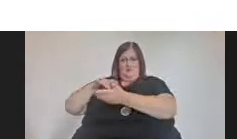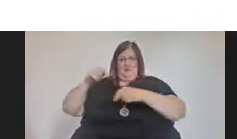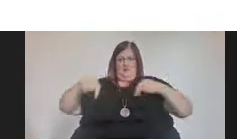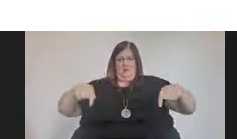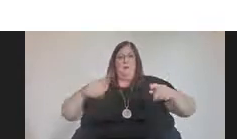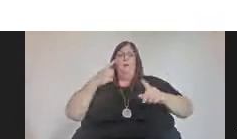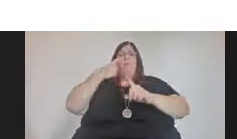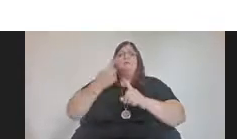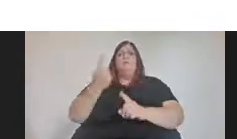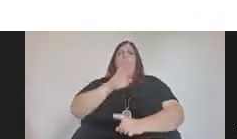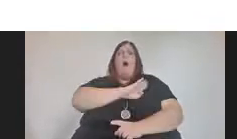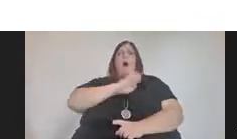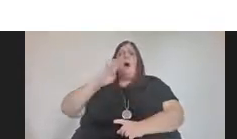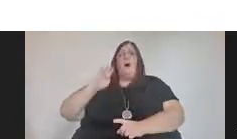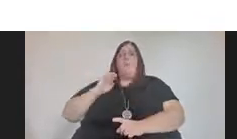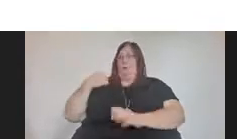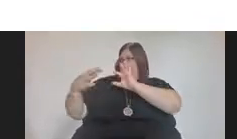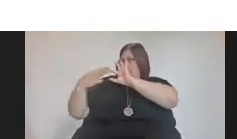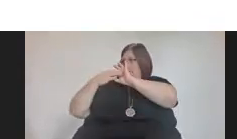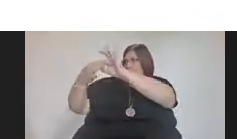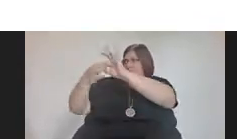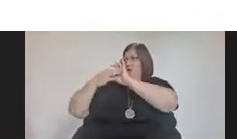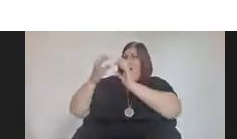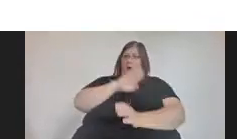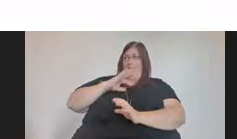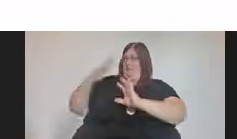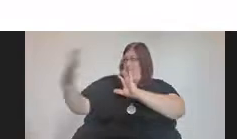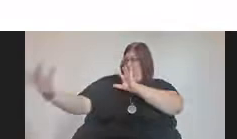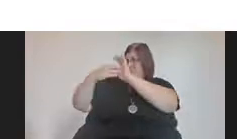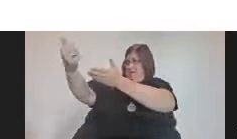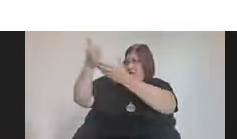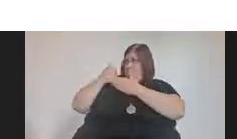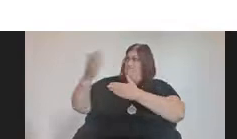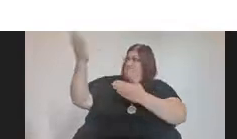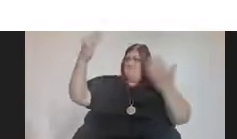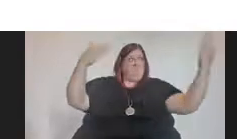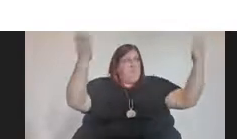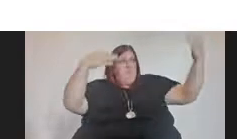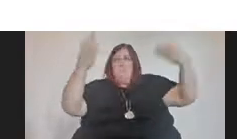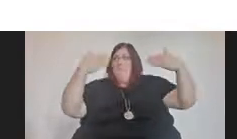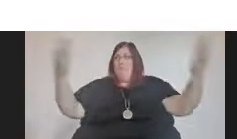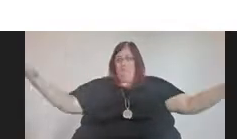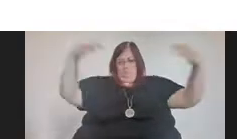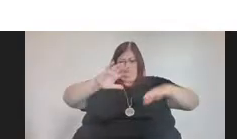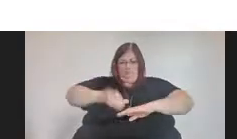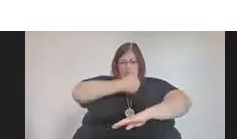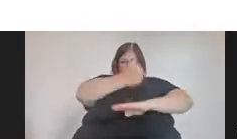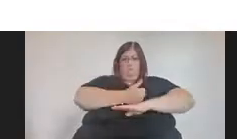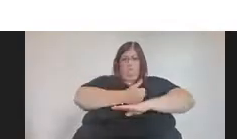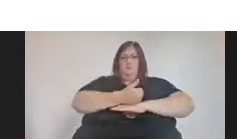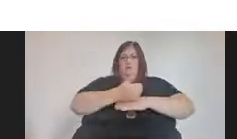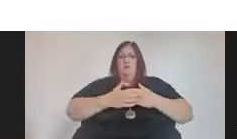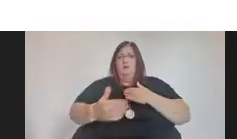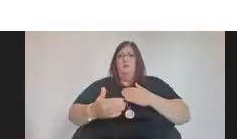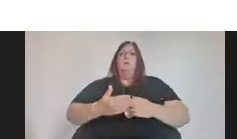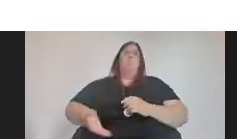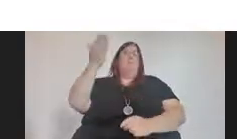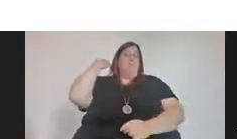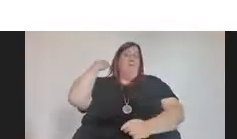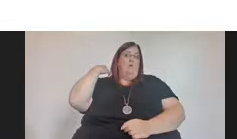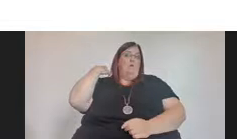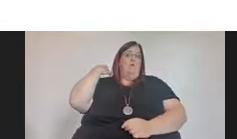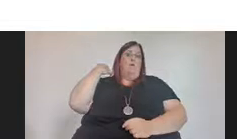the army, because we were working with military colleagues at the time. We invited them all to get involved and set these up long before the establishment